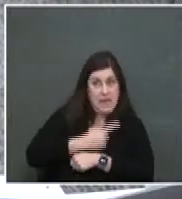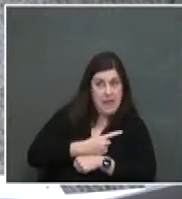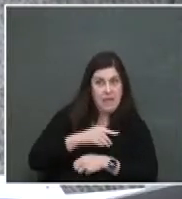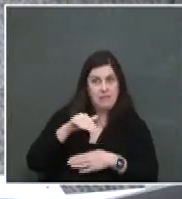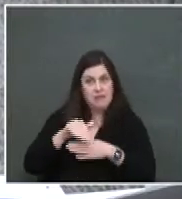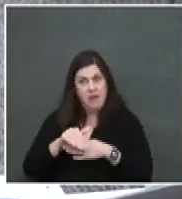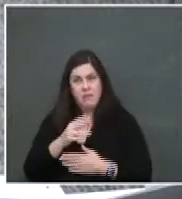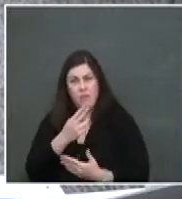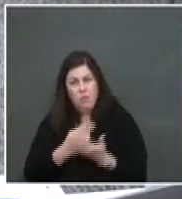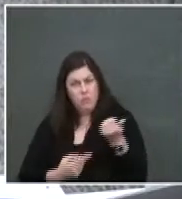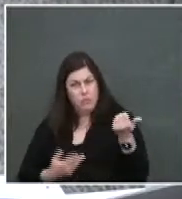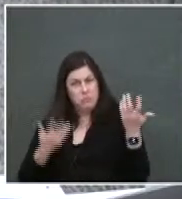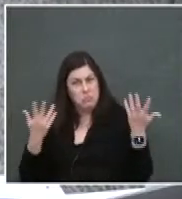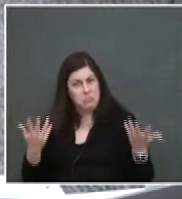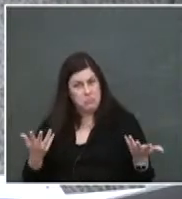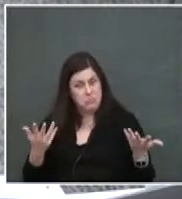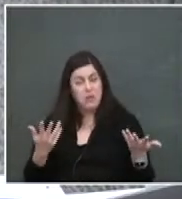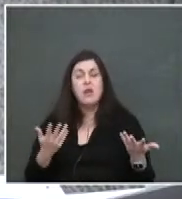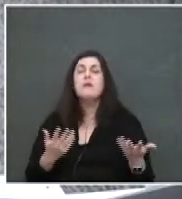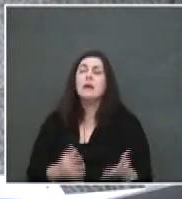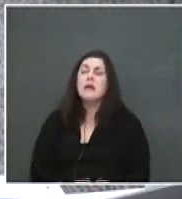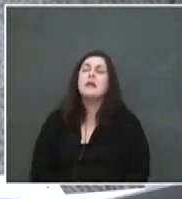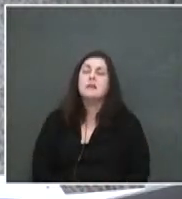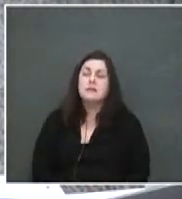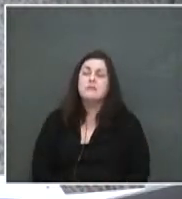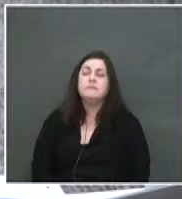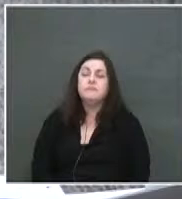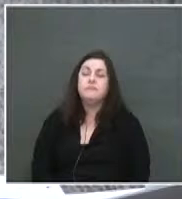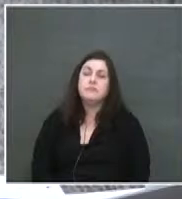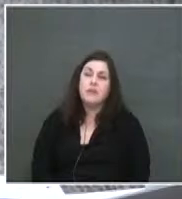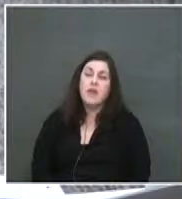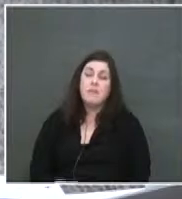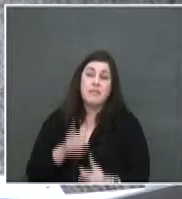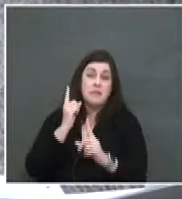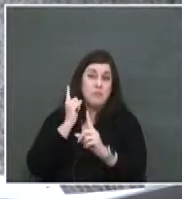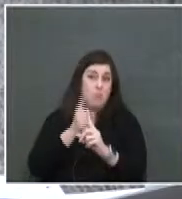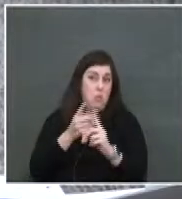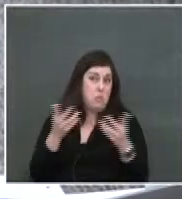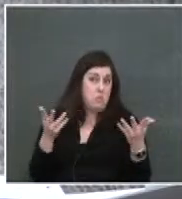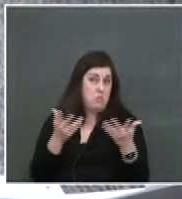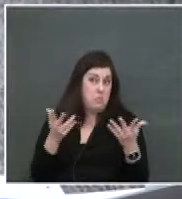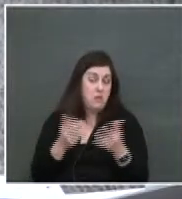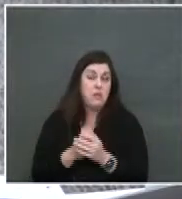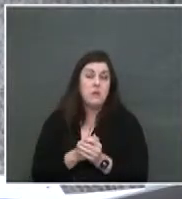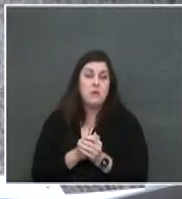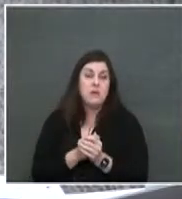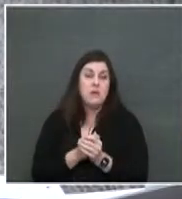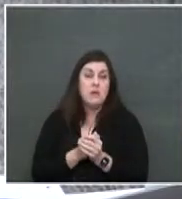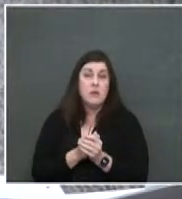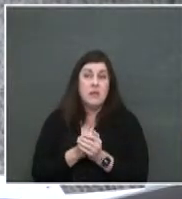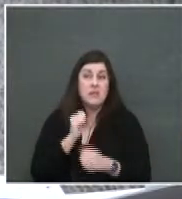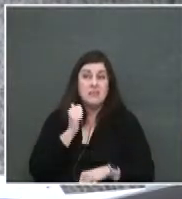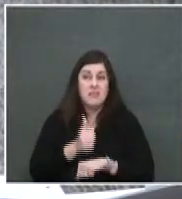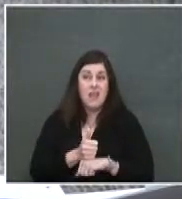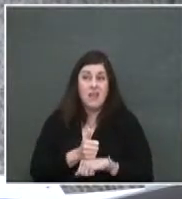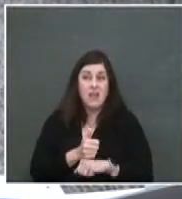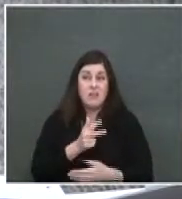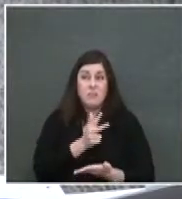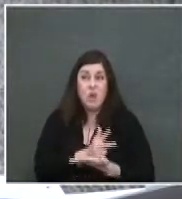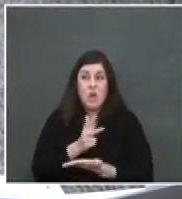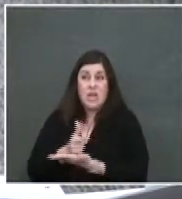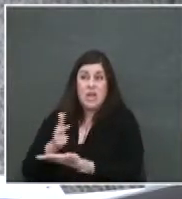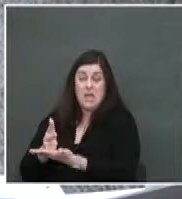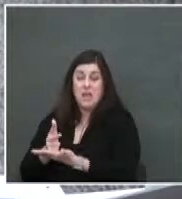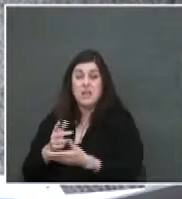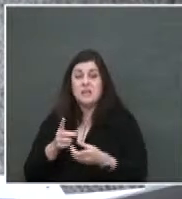So, but I think the long story short here is that we need more parking options. Probably in districts like 8 and